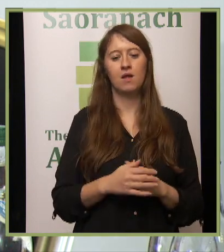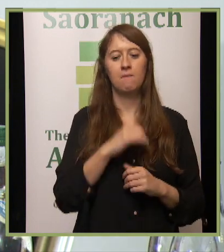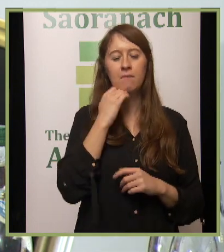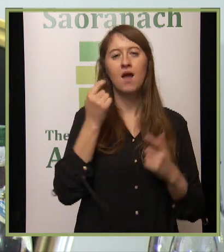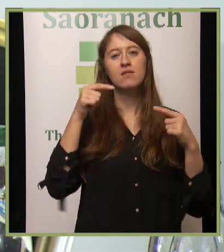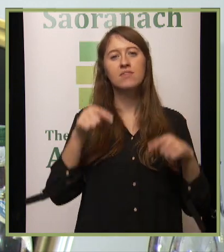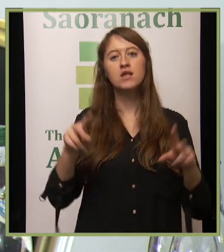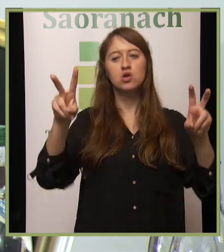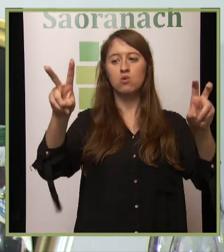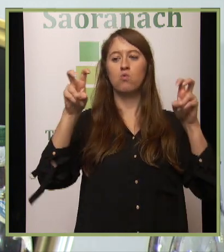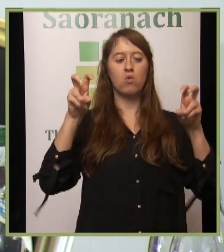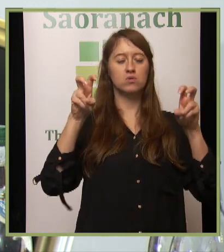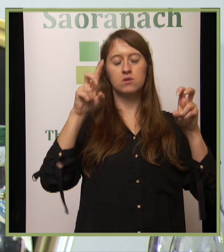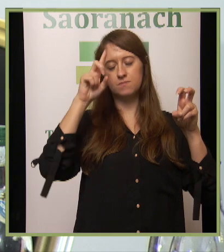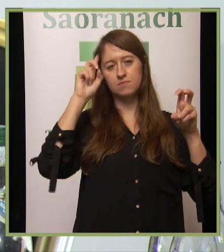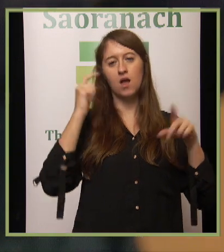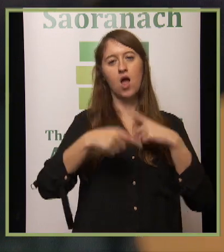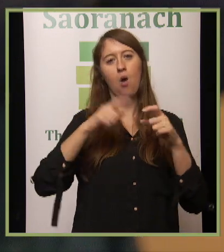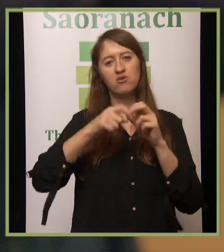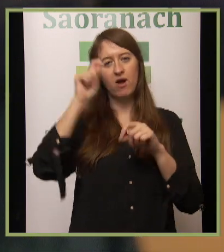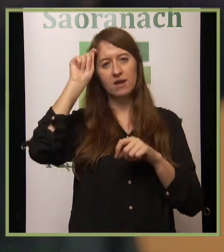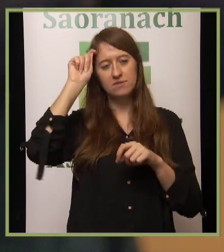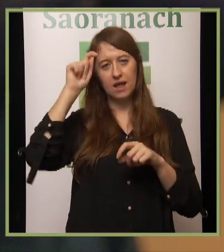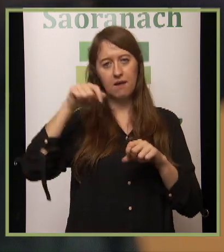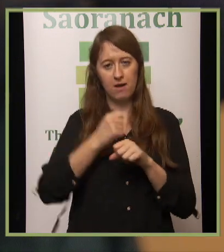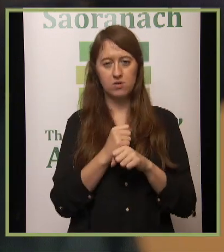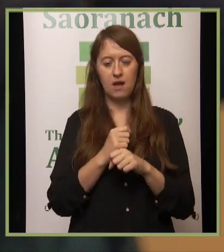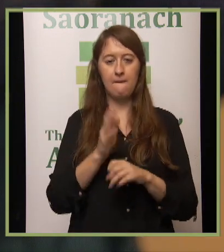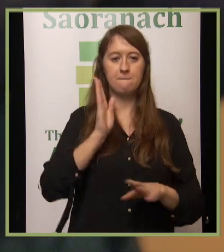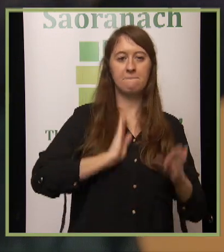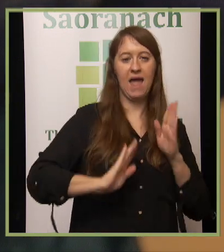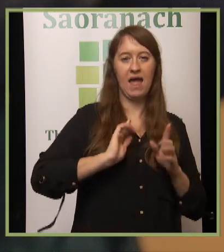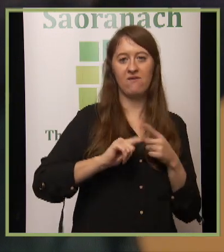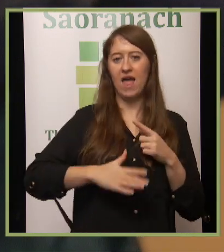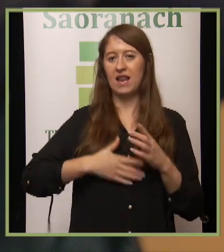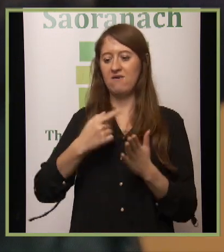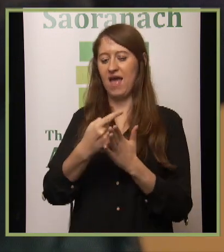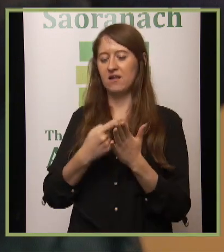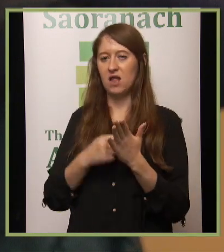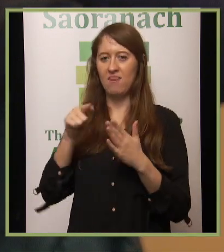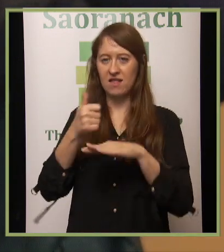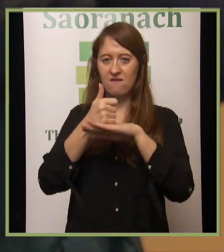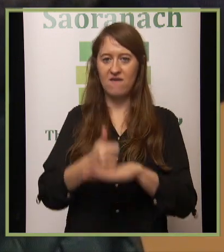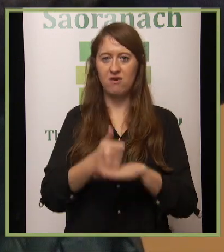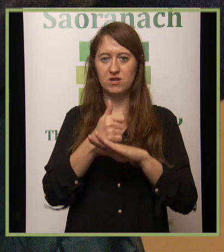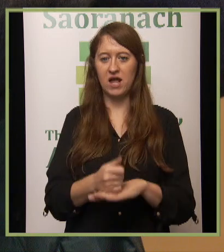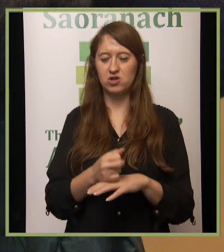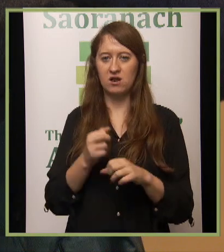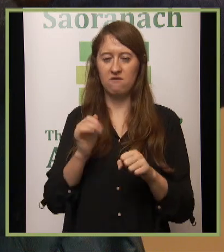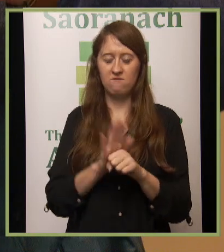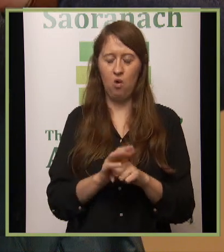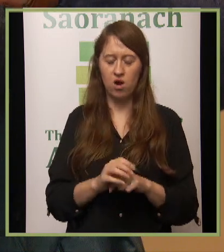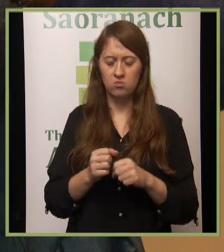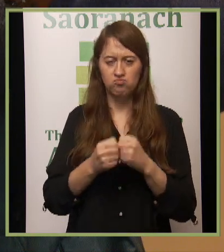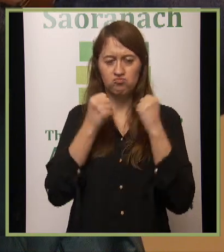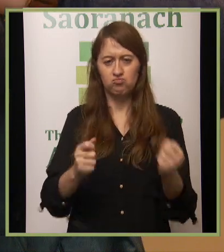quote that I always try and keep in mind. Behaving and living ethically is foundation for radical social change.